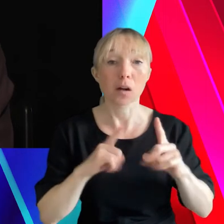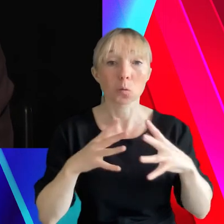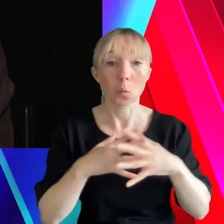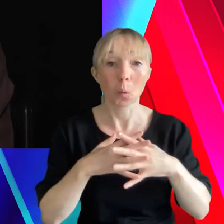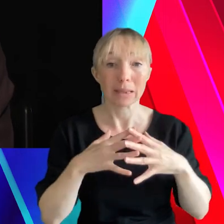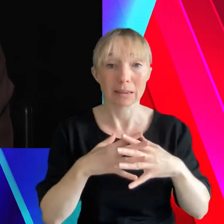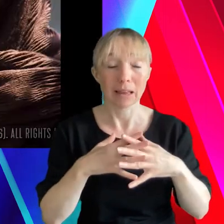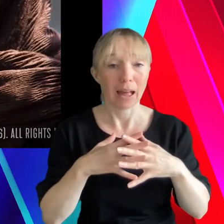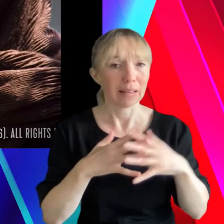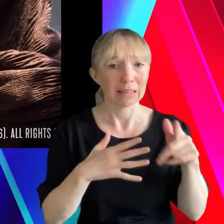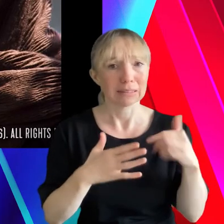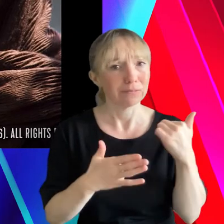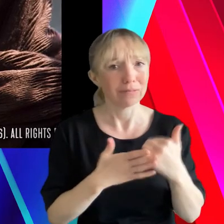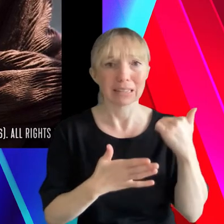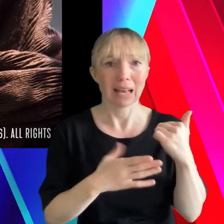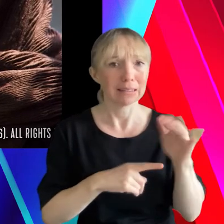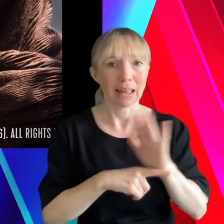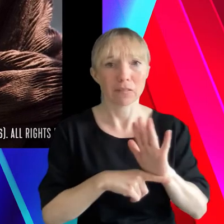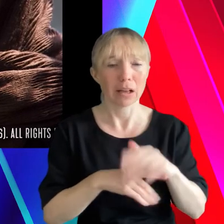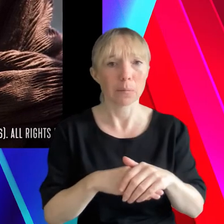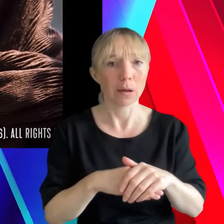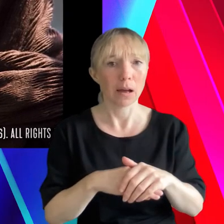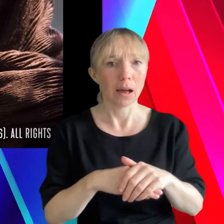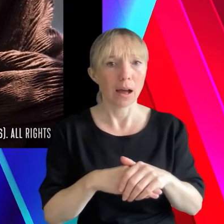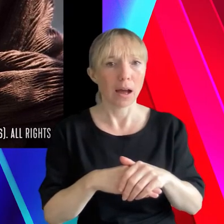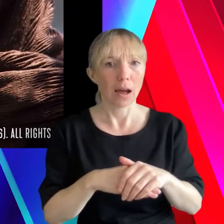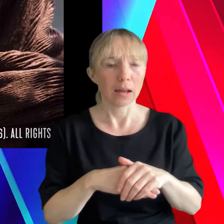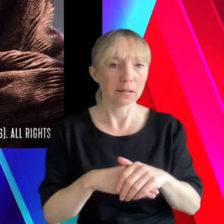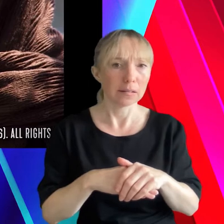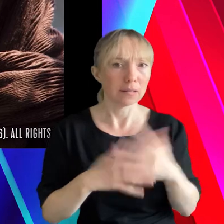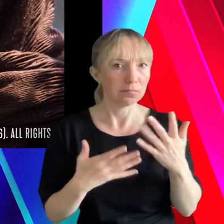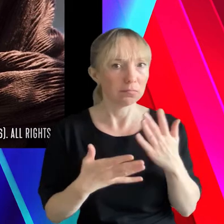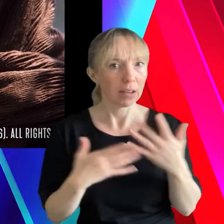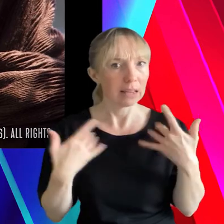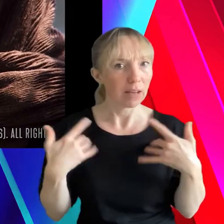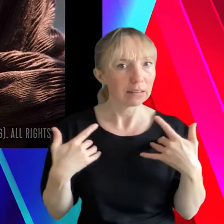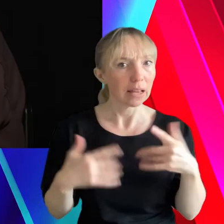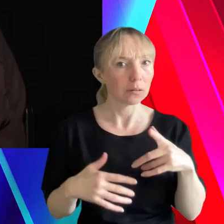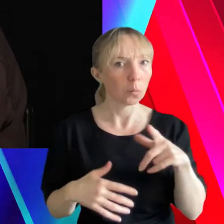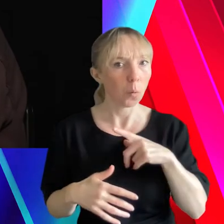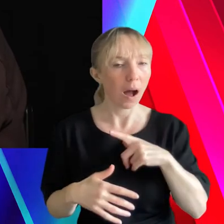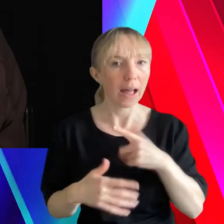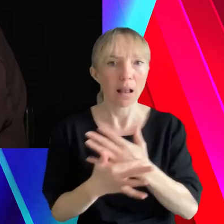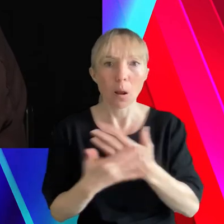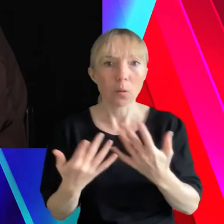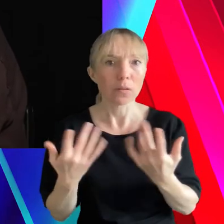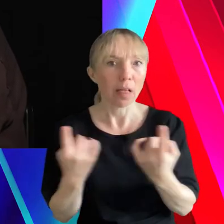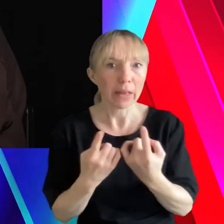which is a great film. And what's fascinating about it is that all this stuff's going on about these people who are, for all intents and